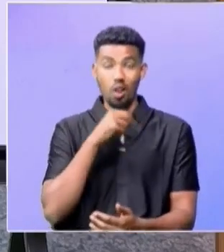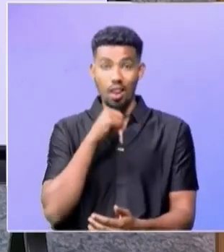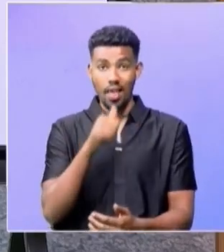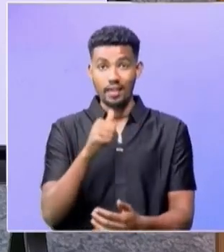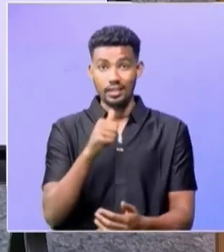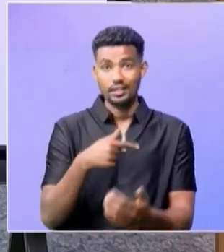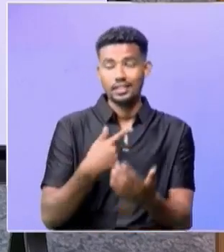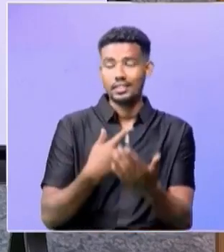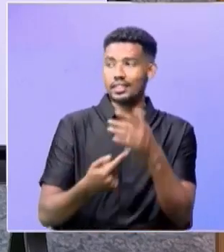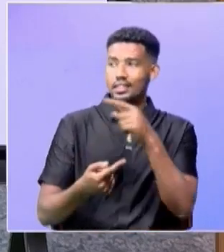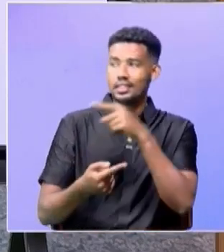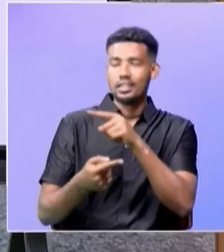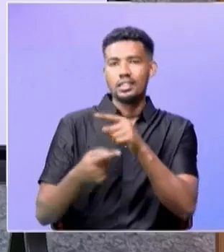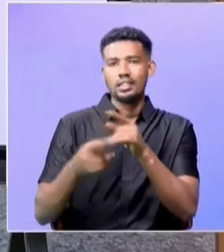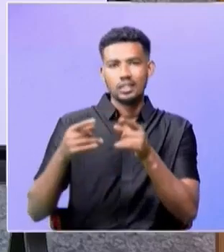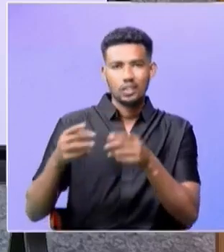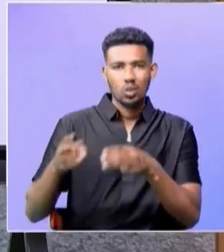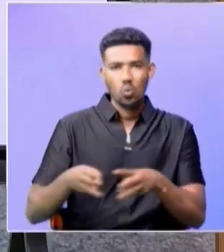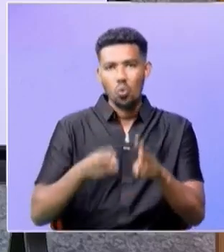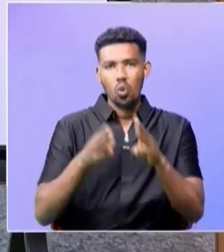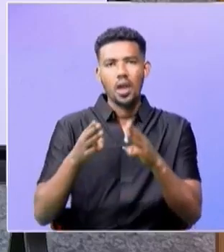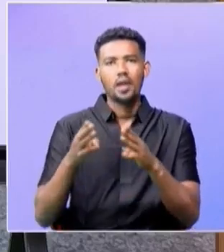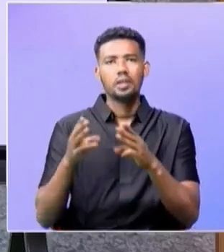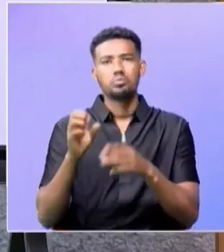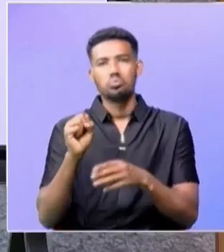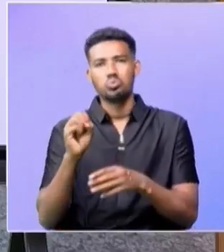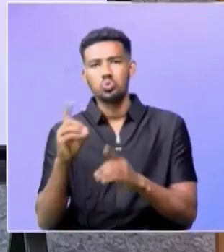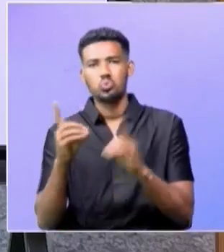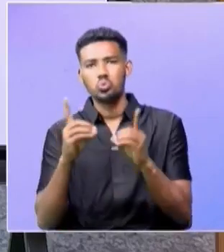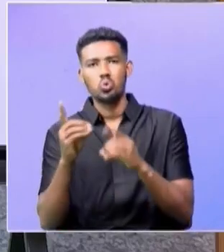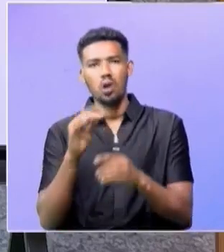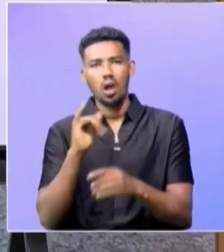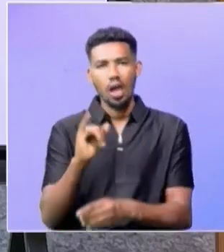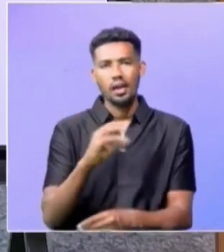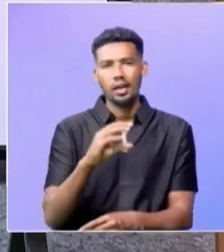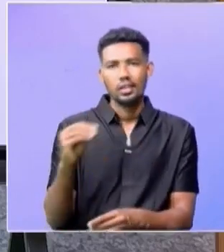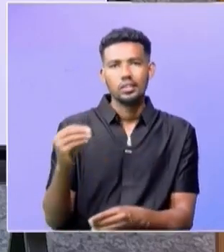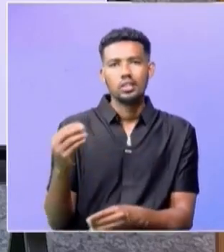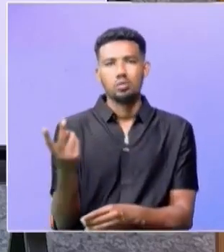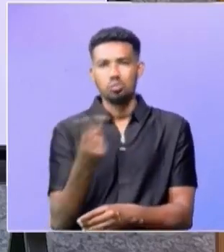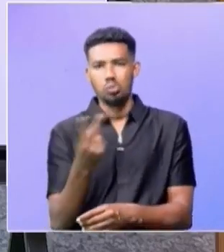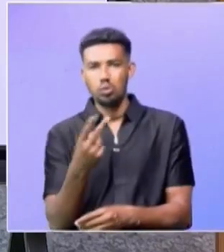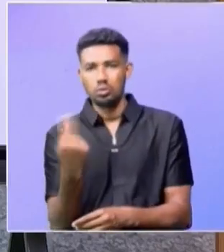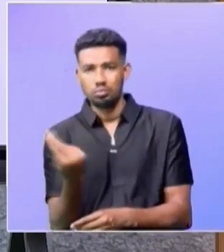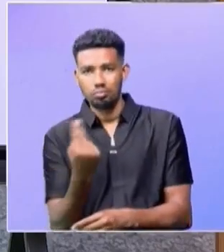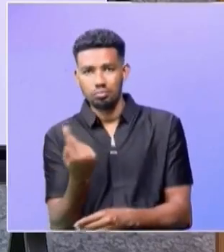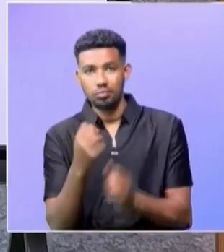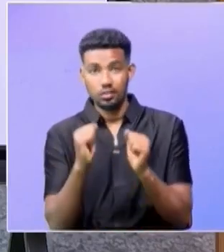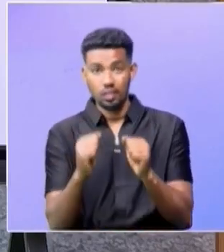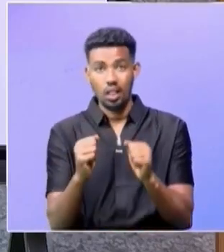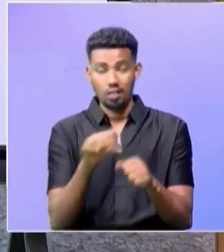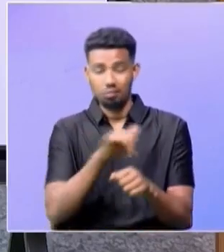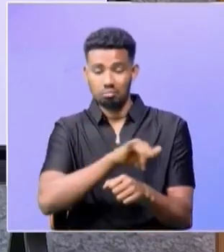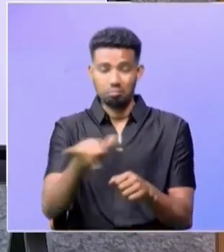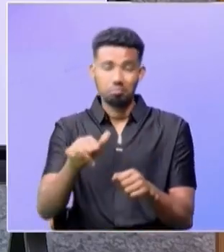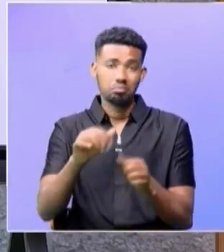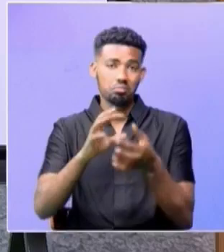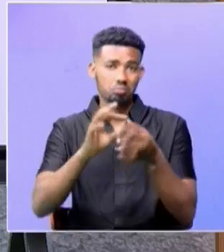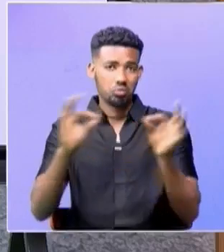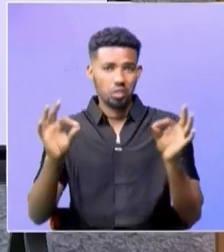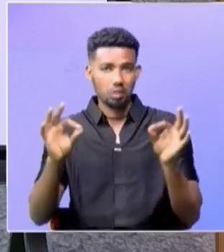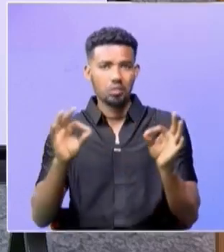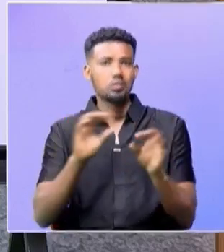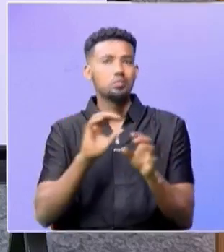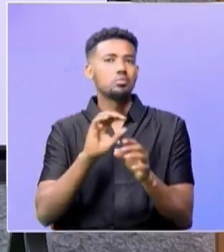there is a way to say so do I, neither. You can use both of them, depends on the sentence. I just